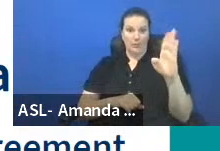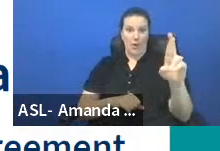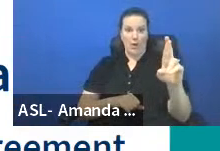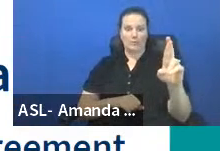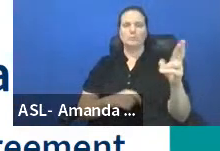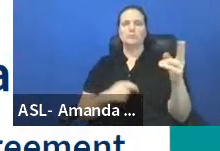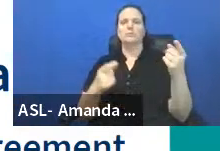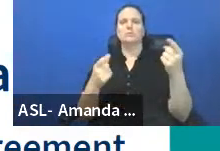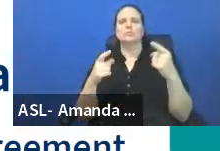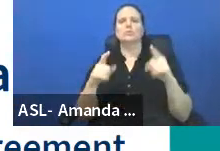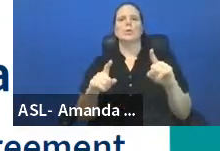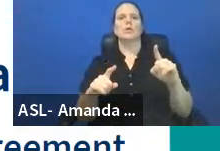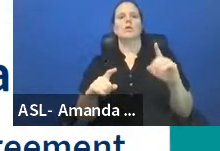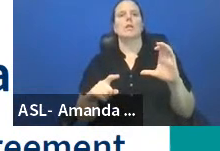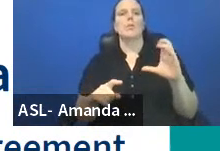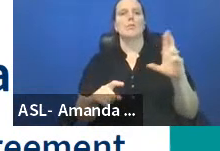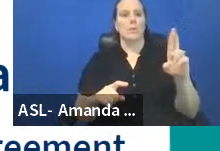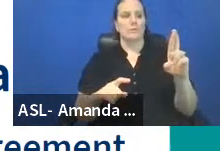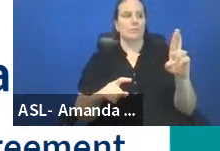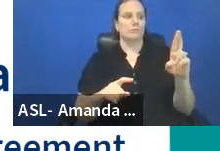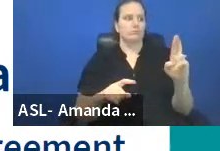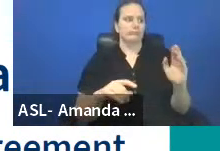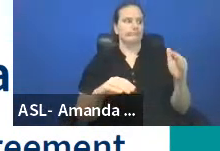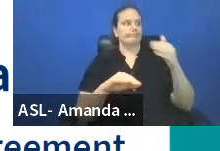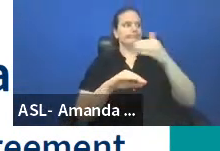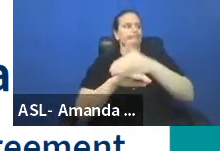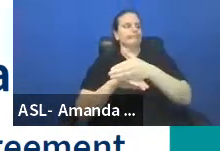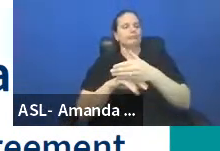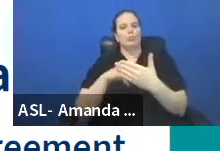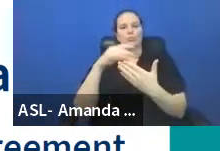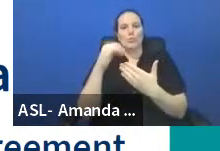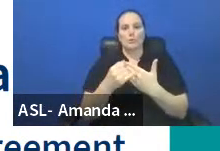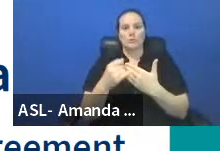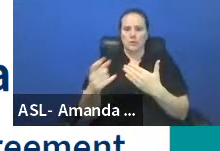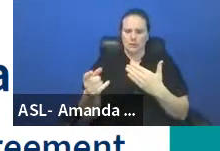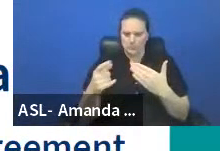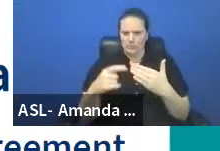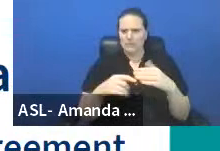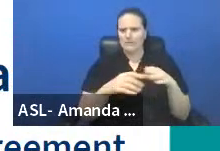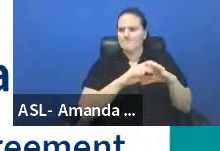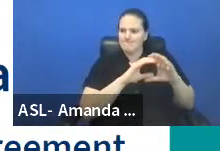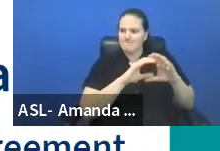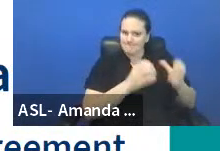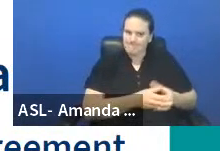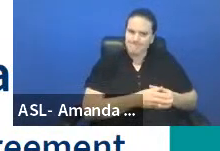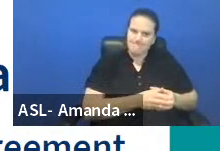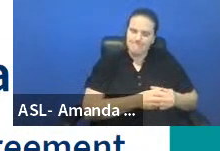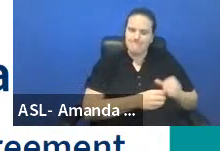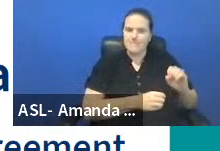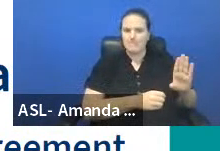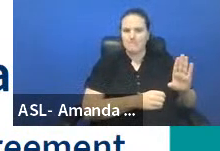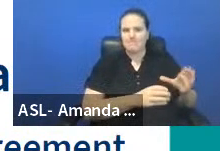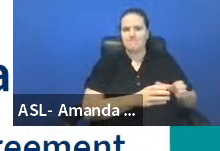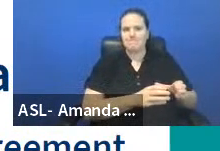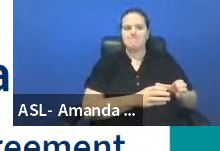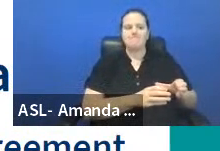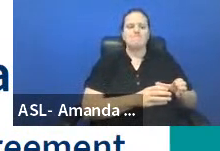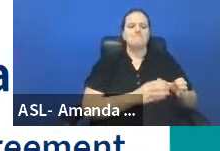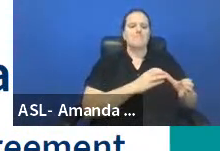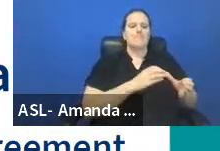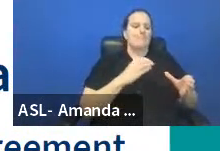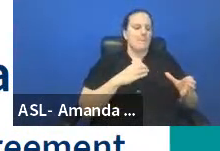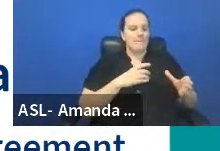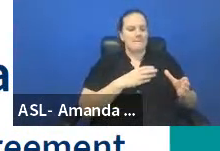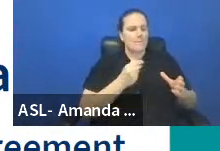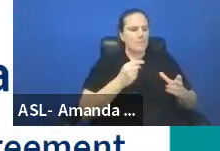during the Columbia River Crossing project, what that looked like was they set up a subcommittee with a few members